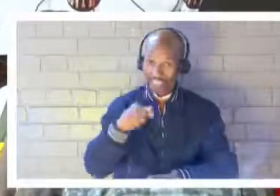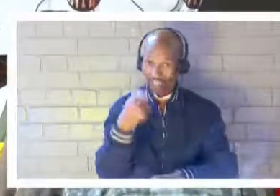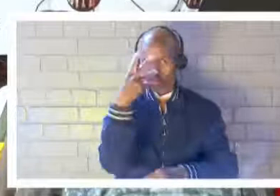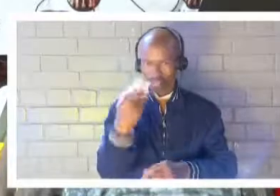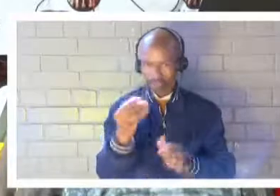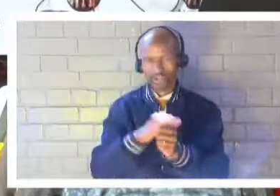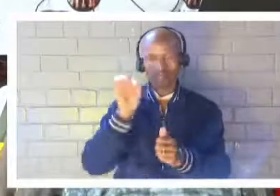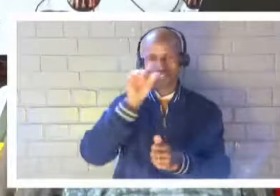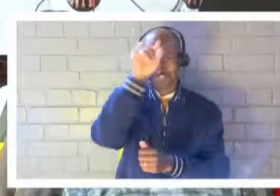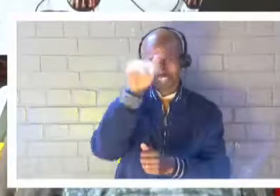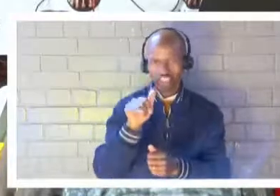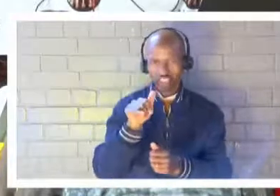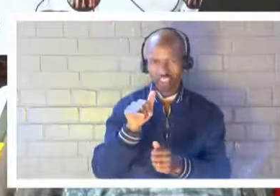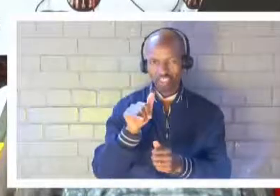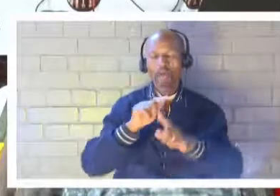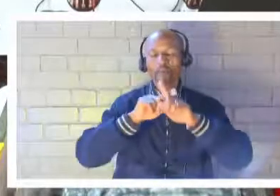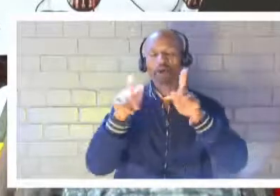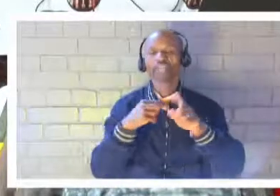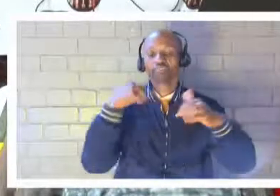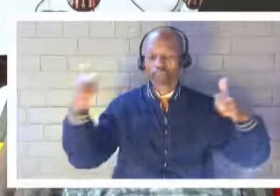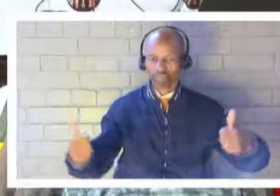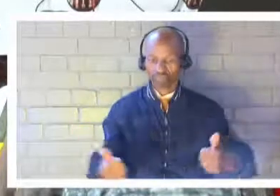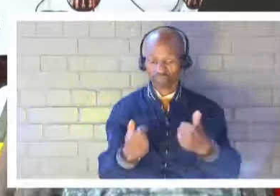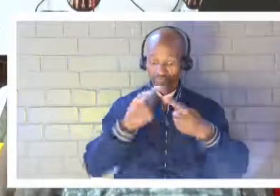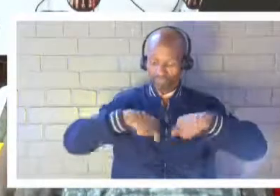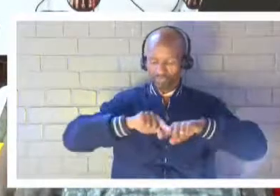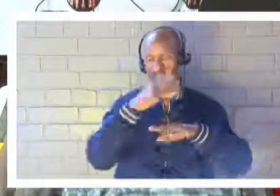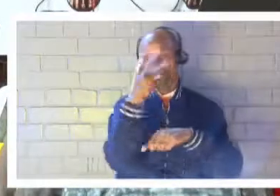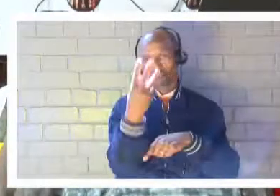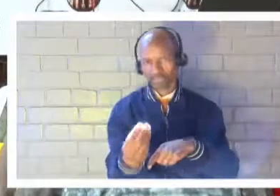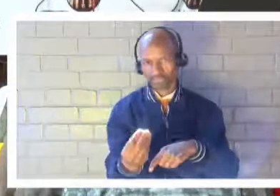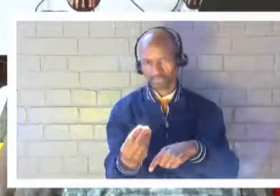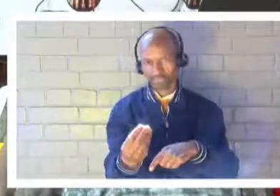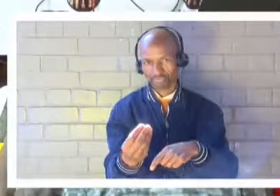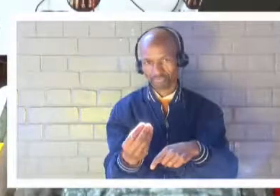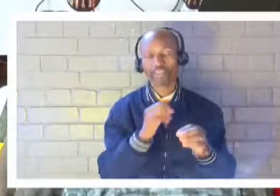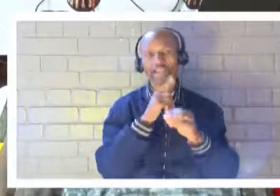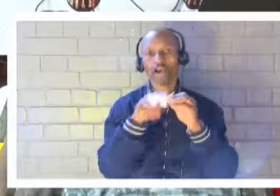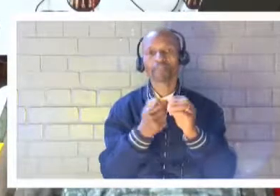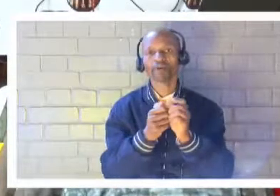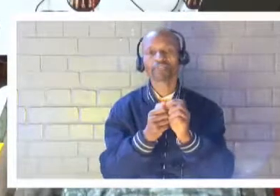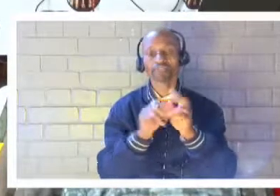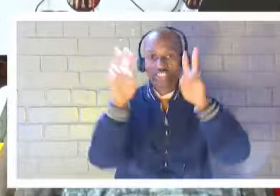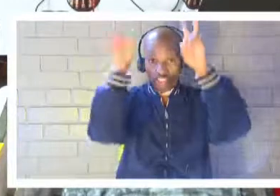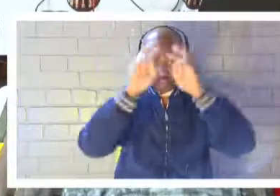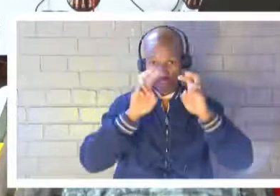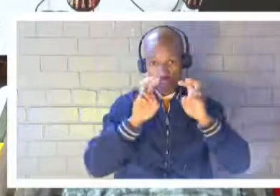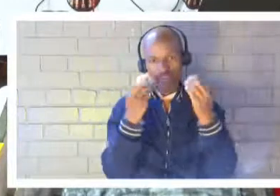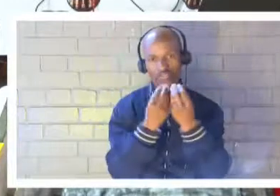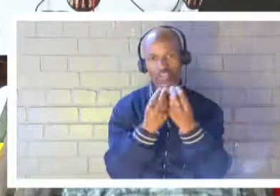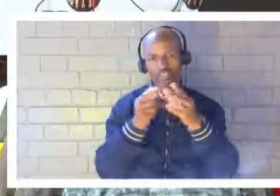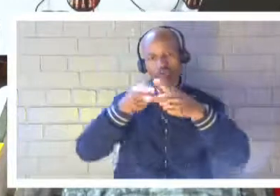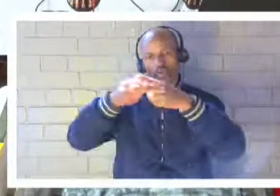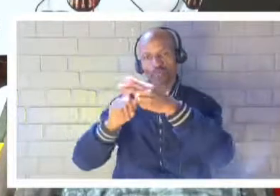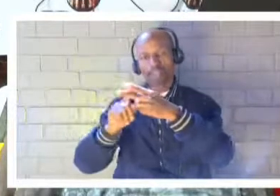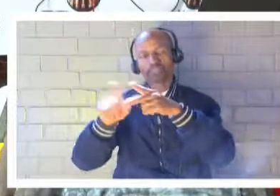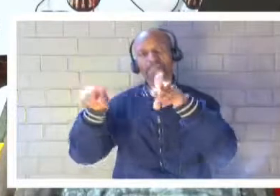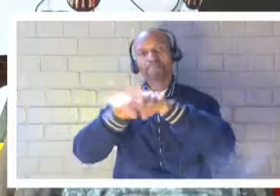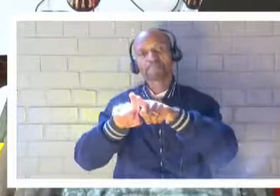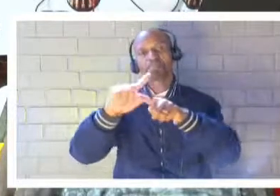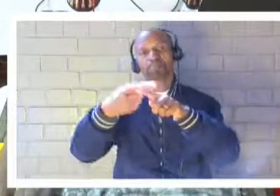capacity, Chairperson. The only challenge that we will have is in terms of electromagnetic equipment such